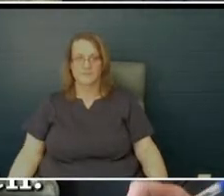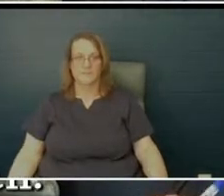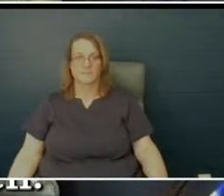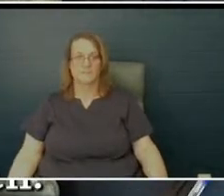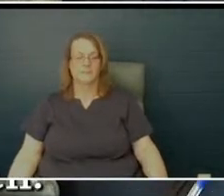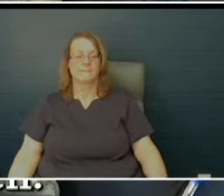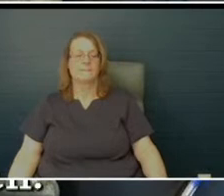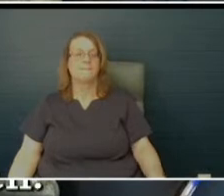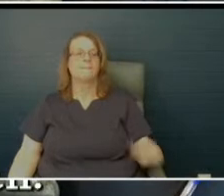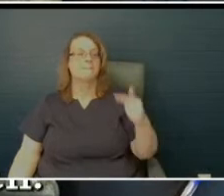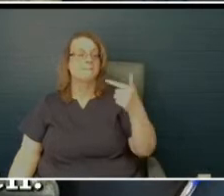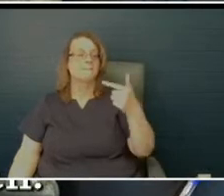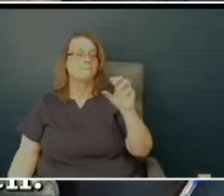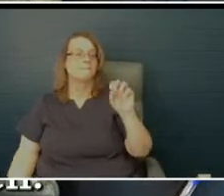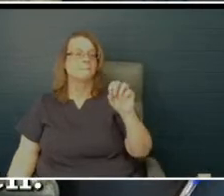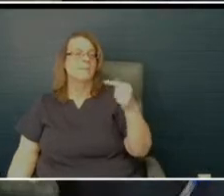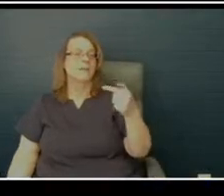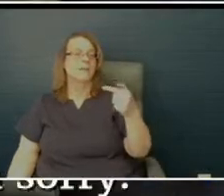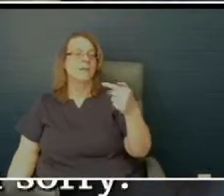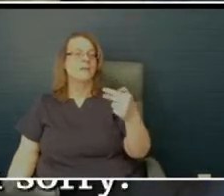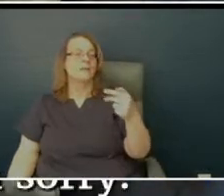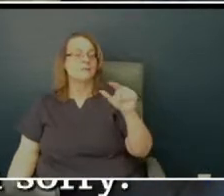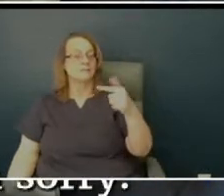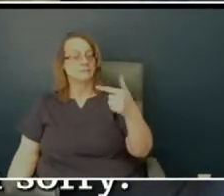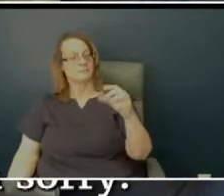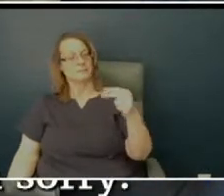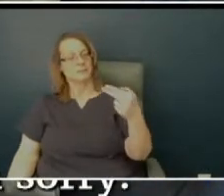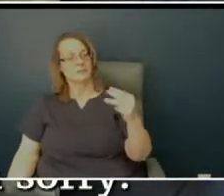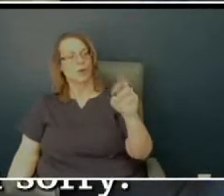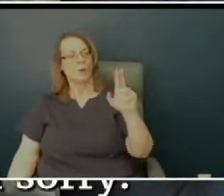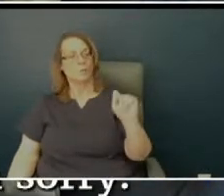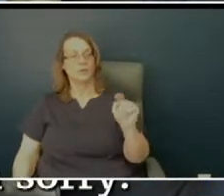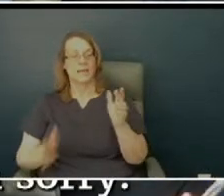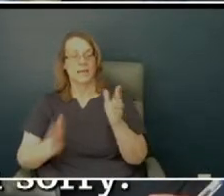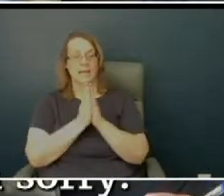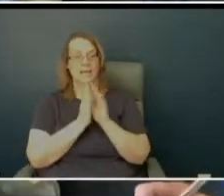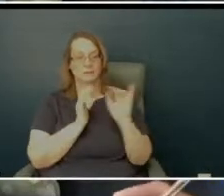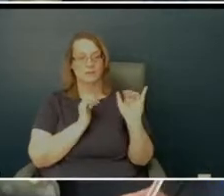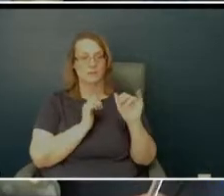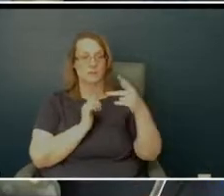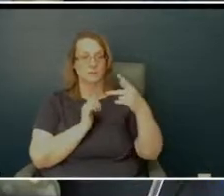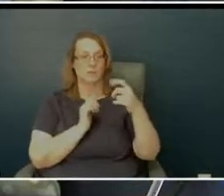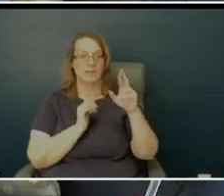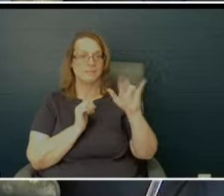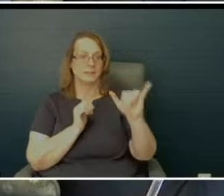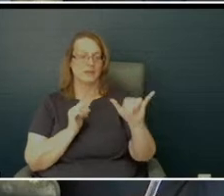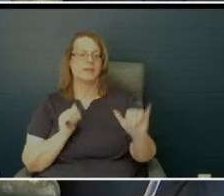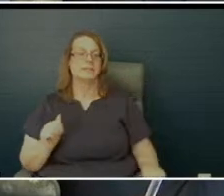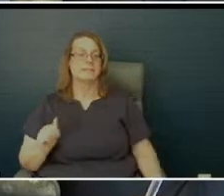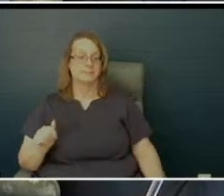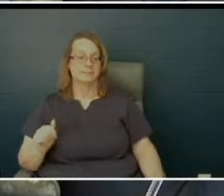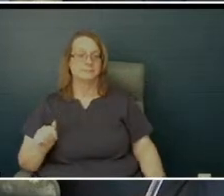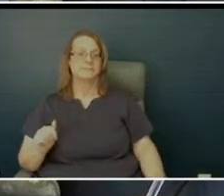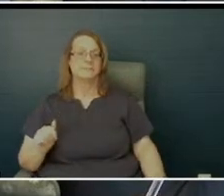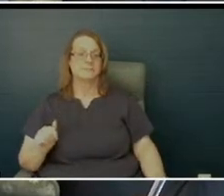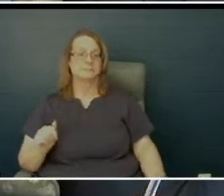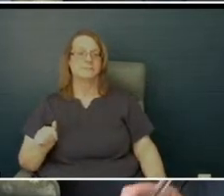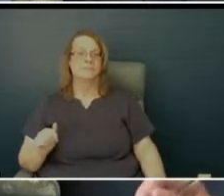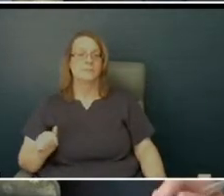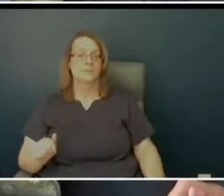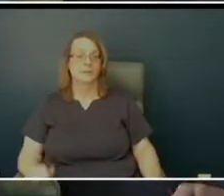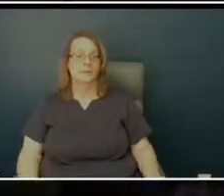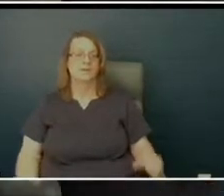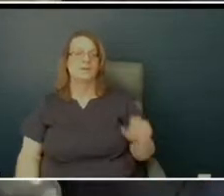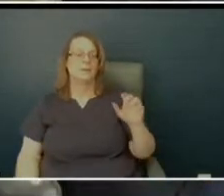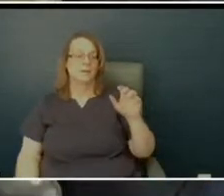Mr. Gomer asked for one as well. Mr. Perry asked for a pardon too. I'm sorry, I need to finish. Mr. Perry, did he talk to you directly? Yes, he